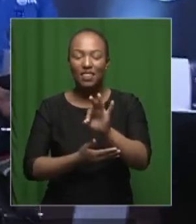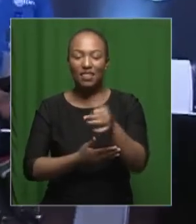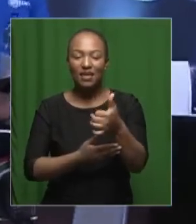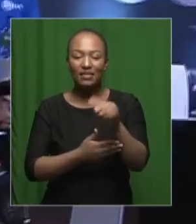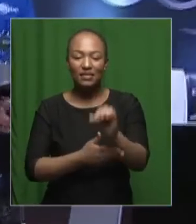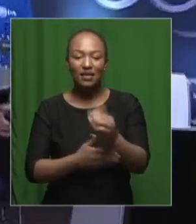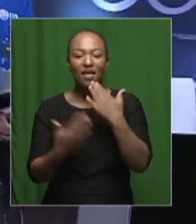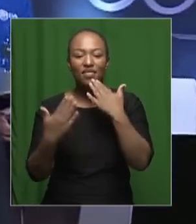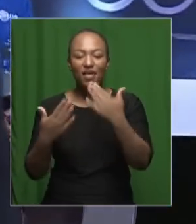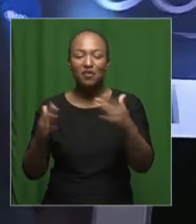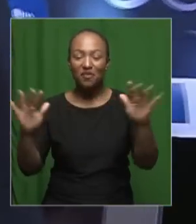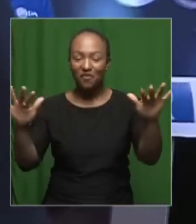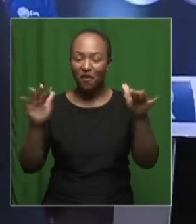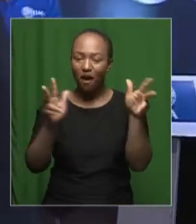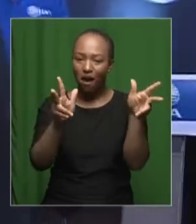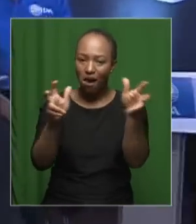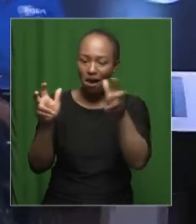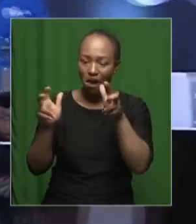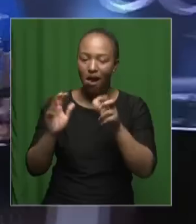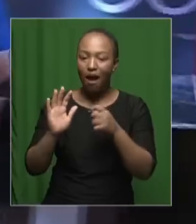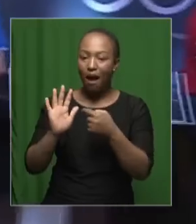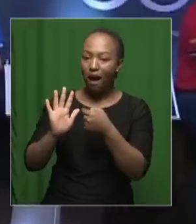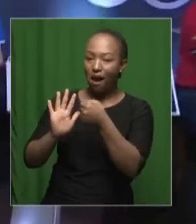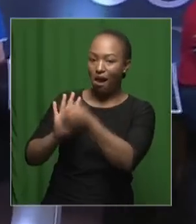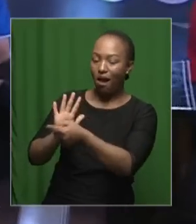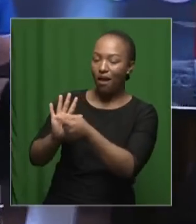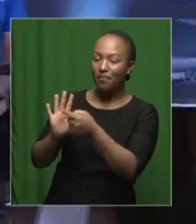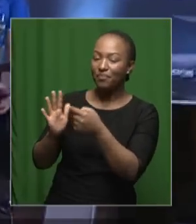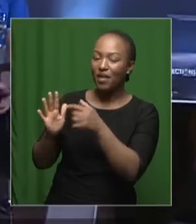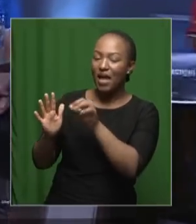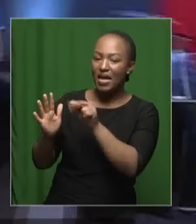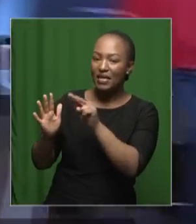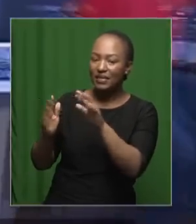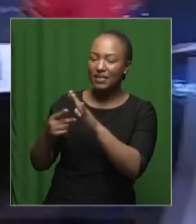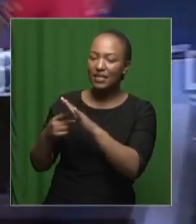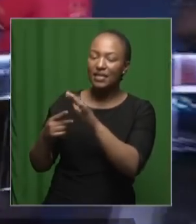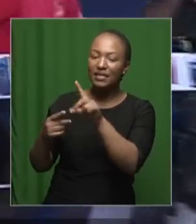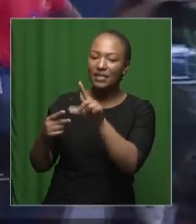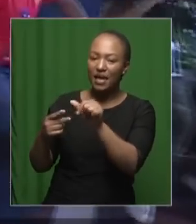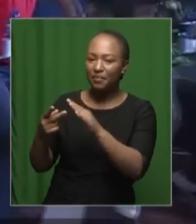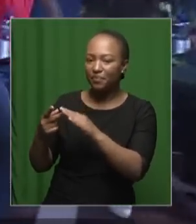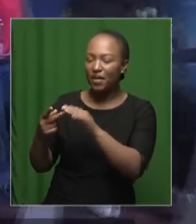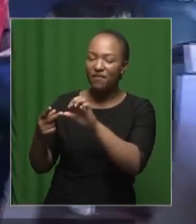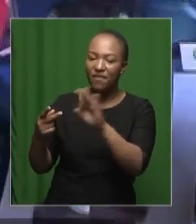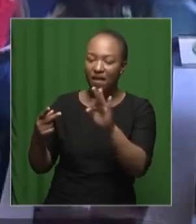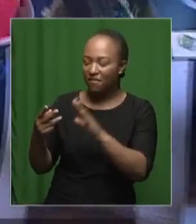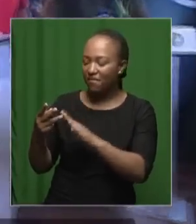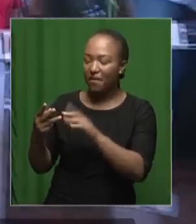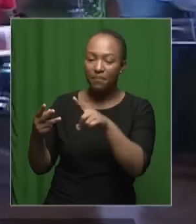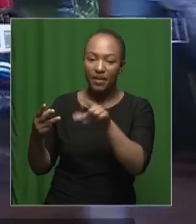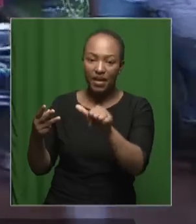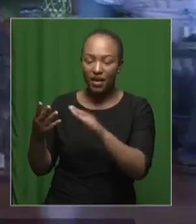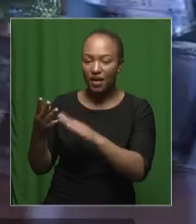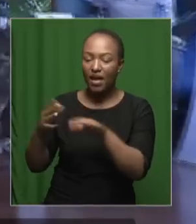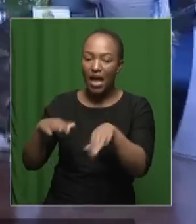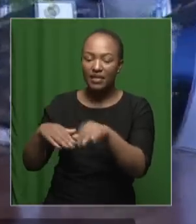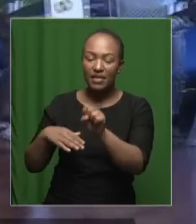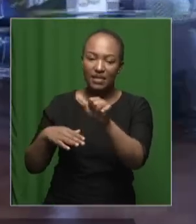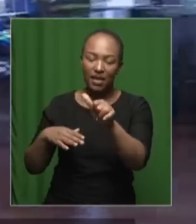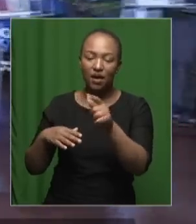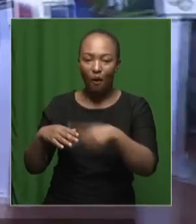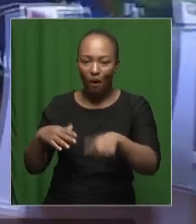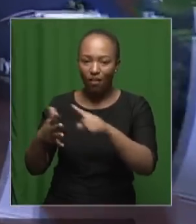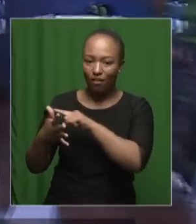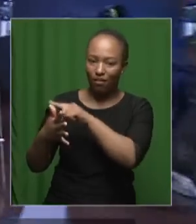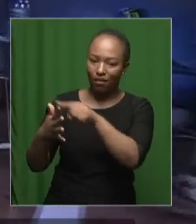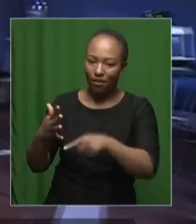much to the wonderful audience and our panel, the ANC, the DA, EFF, Patriotic Alliance, and of course, ActionSA. Next